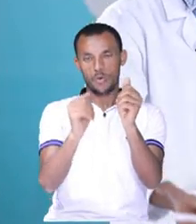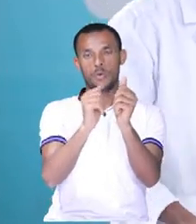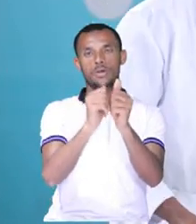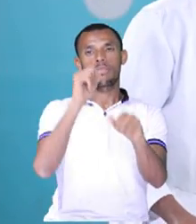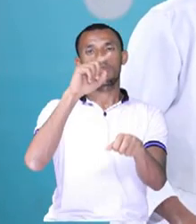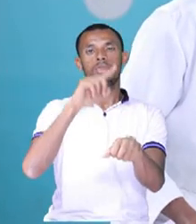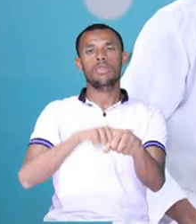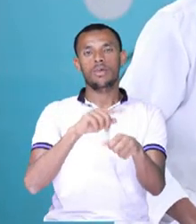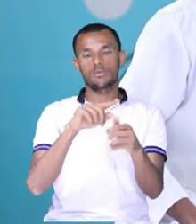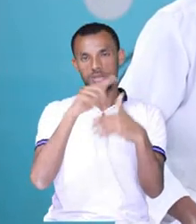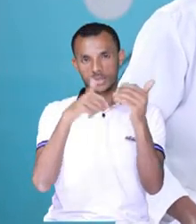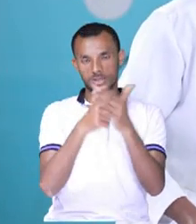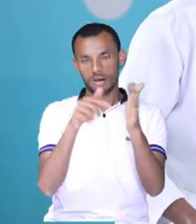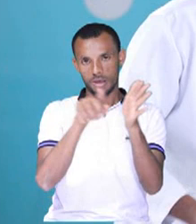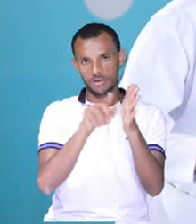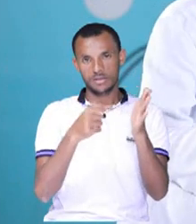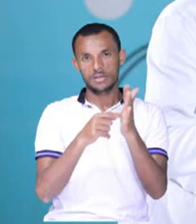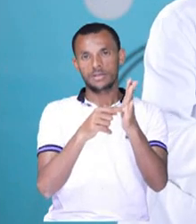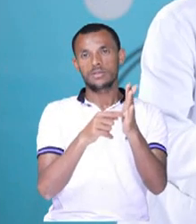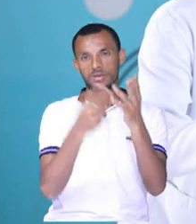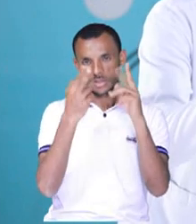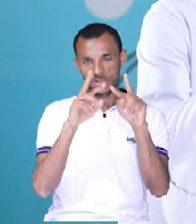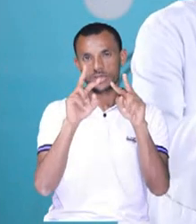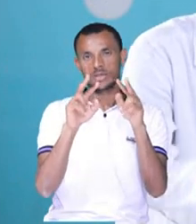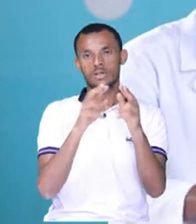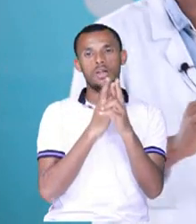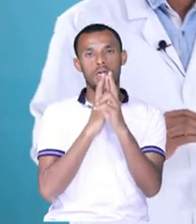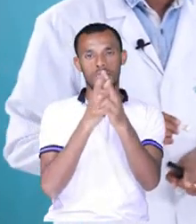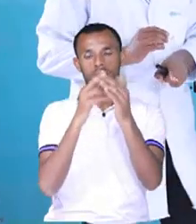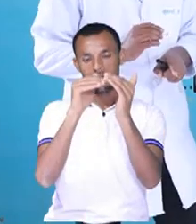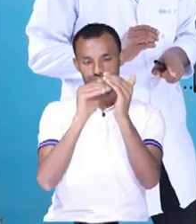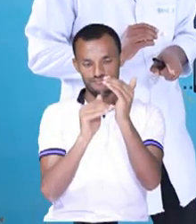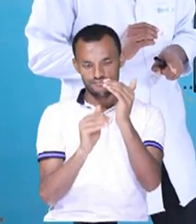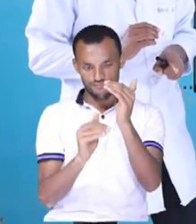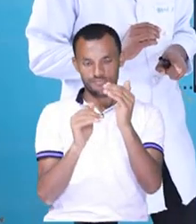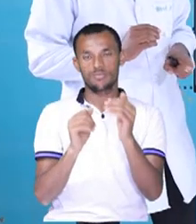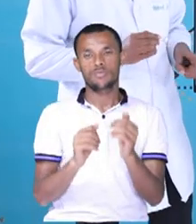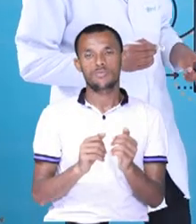with time. Therefore, the negative sign indicates the concentration of the reactant decreases.